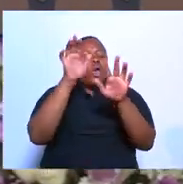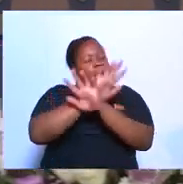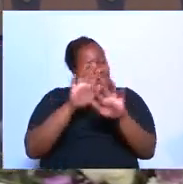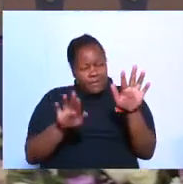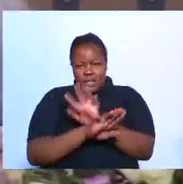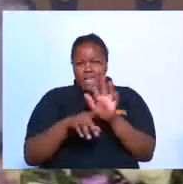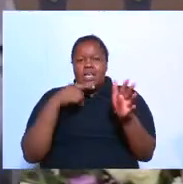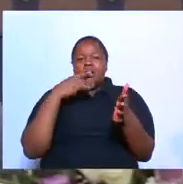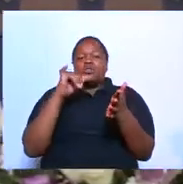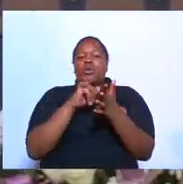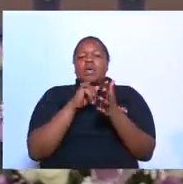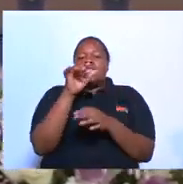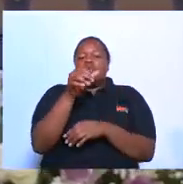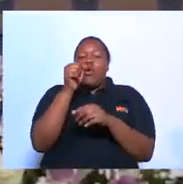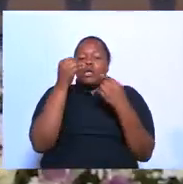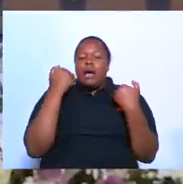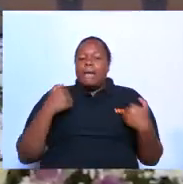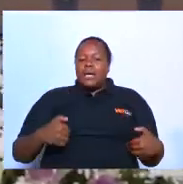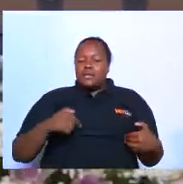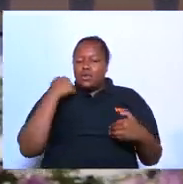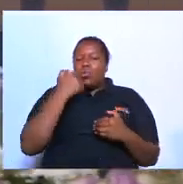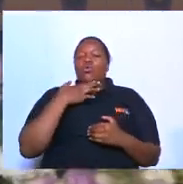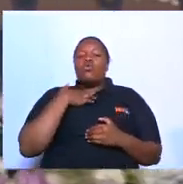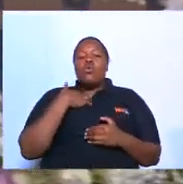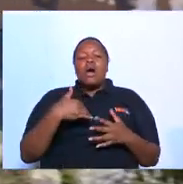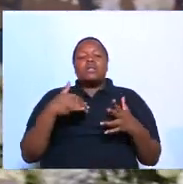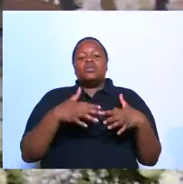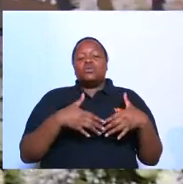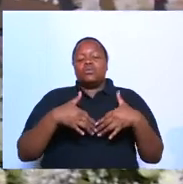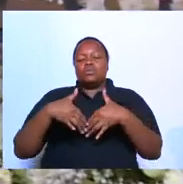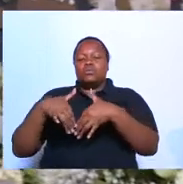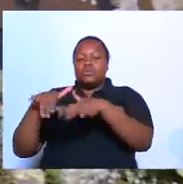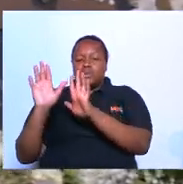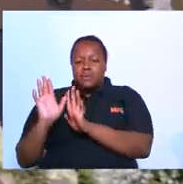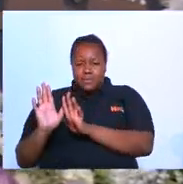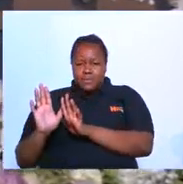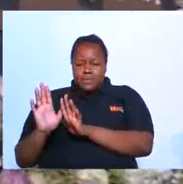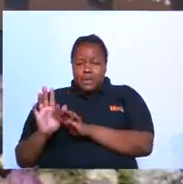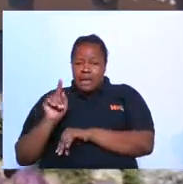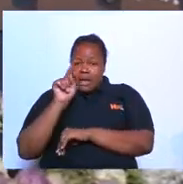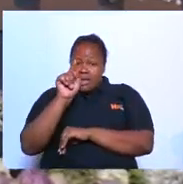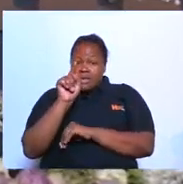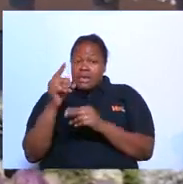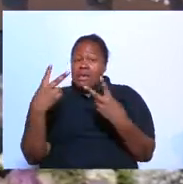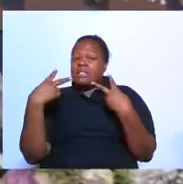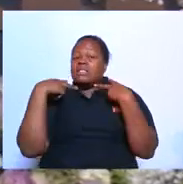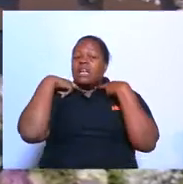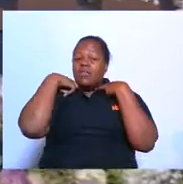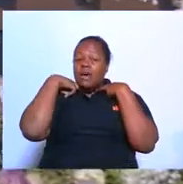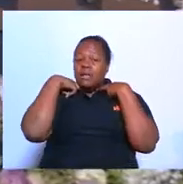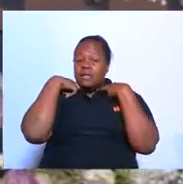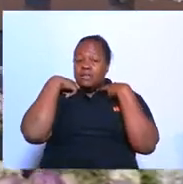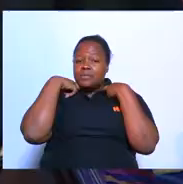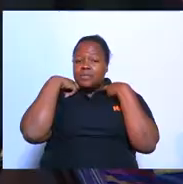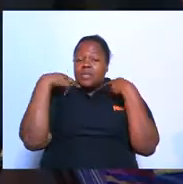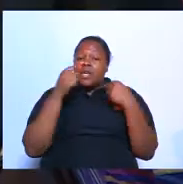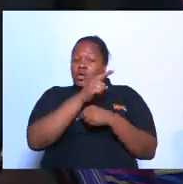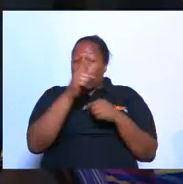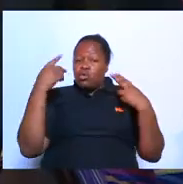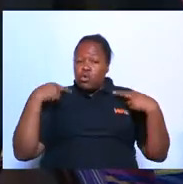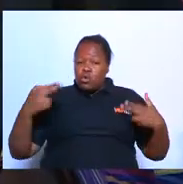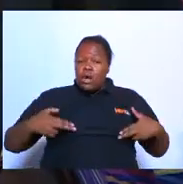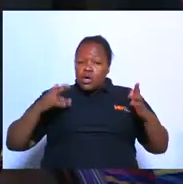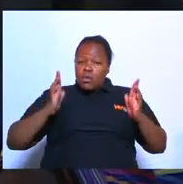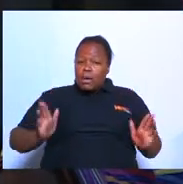so that you can hold somebody who wants to go away that is slavery you're a human